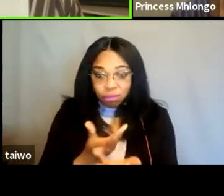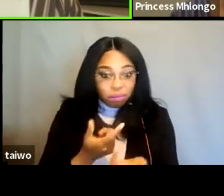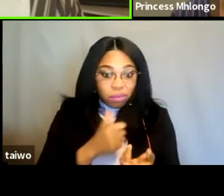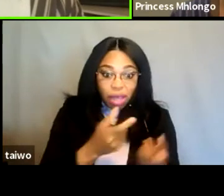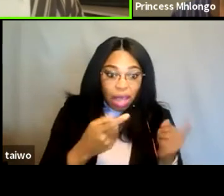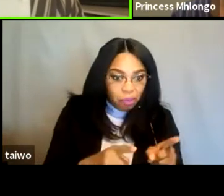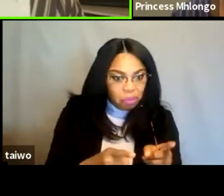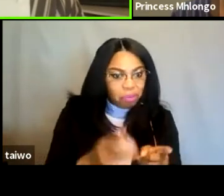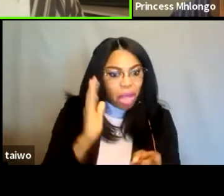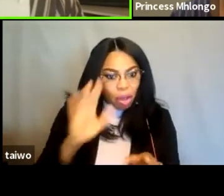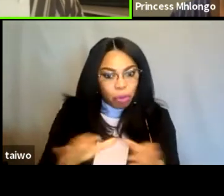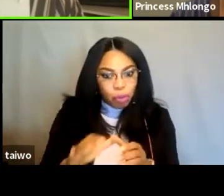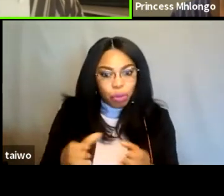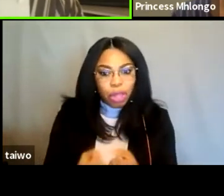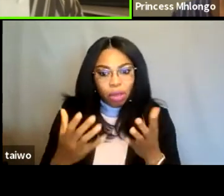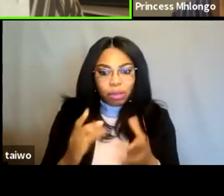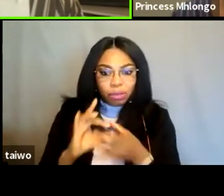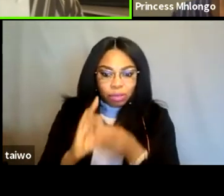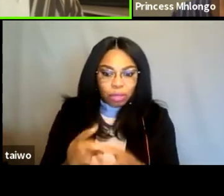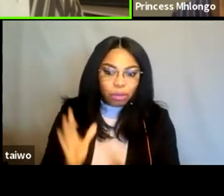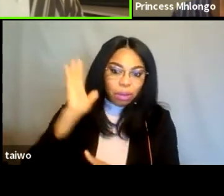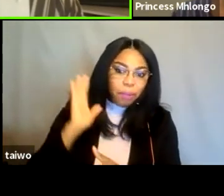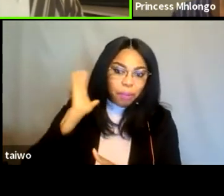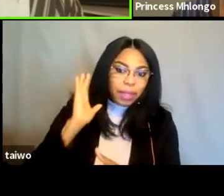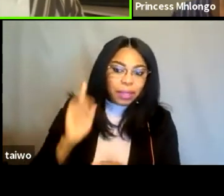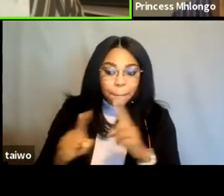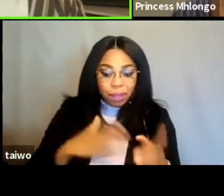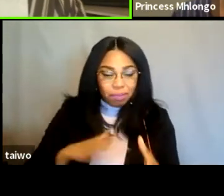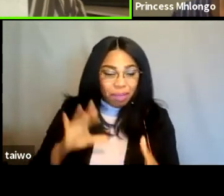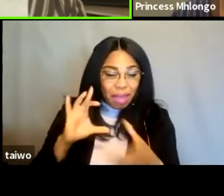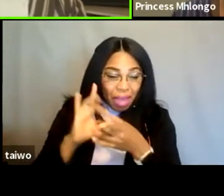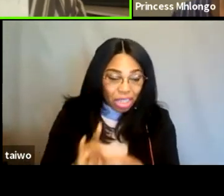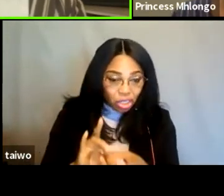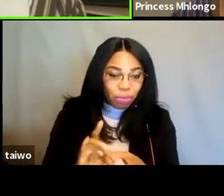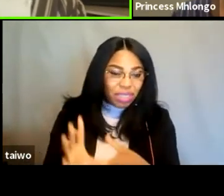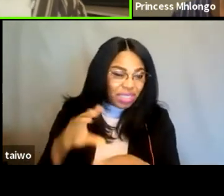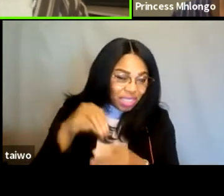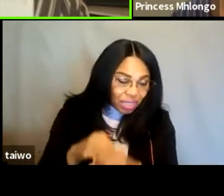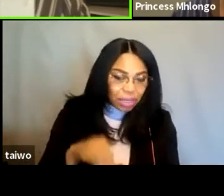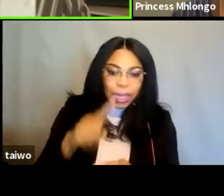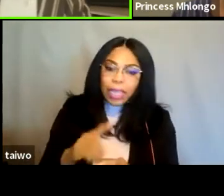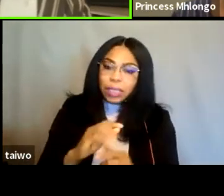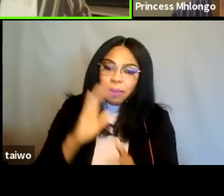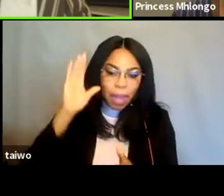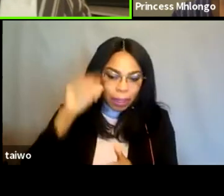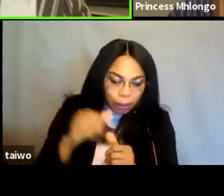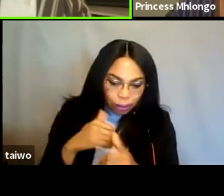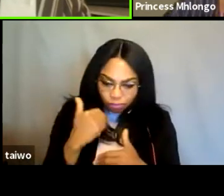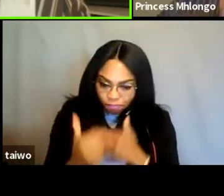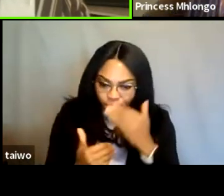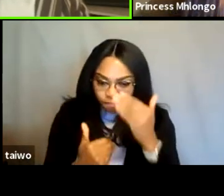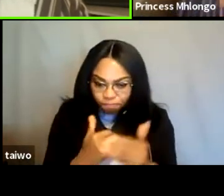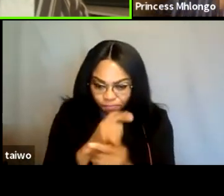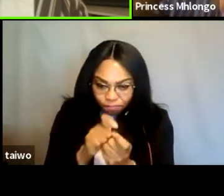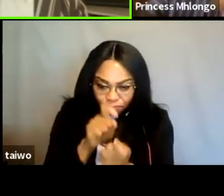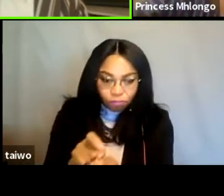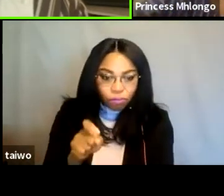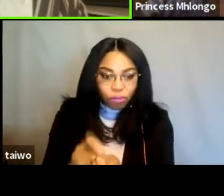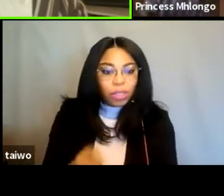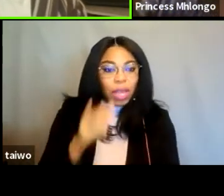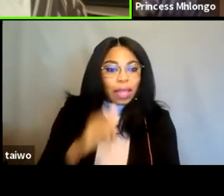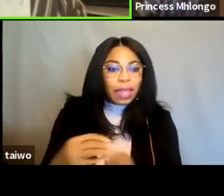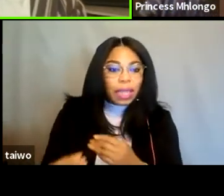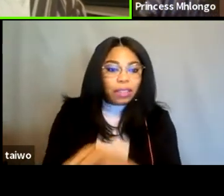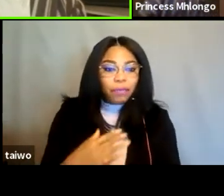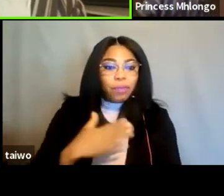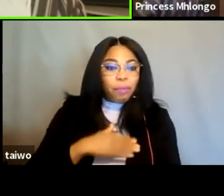past. But my engagement had to be very diligent. And so I think that informed a lot of my work to a